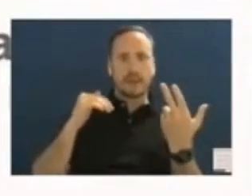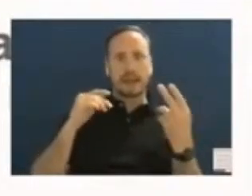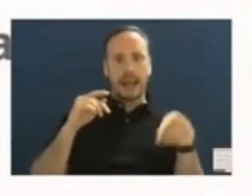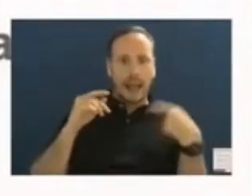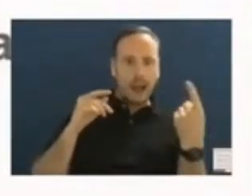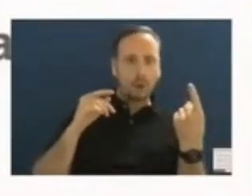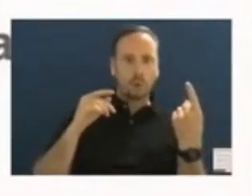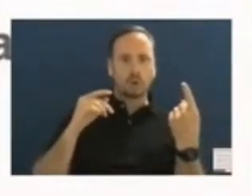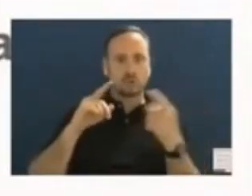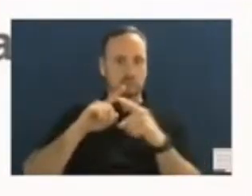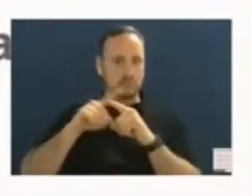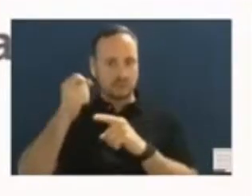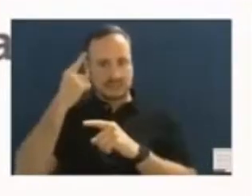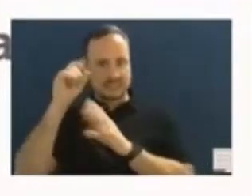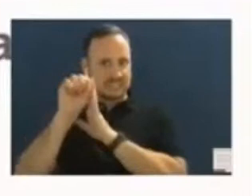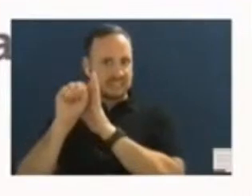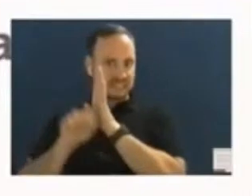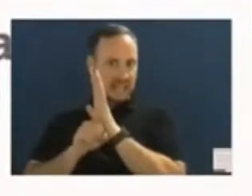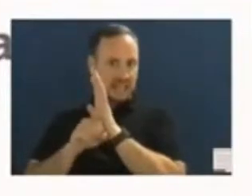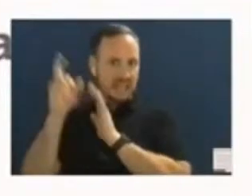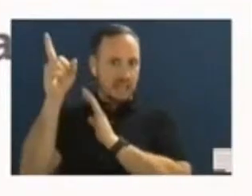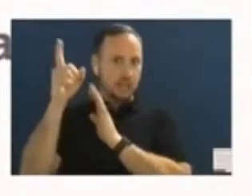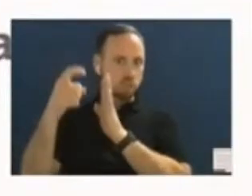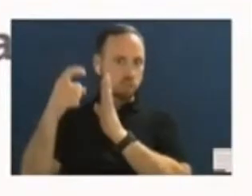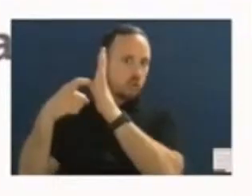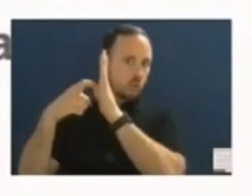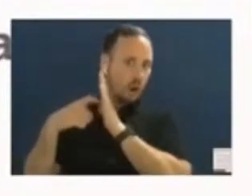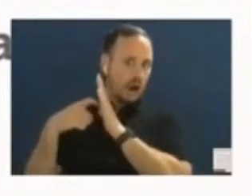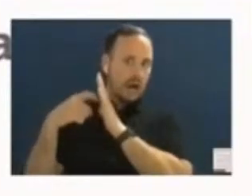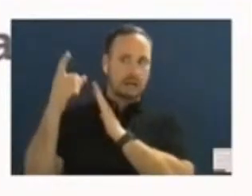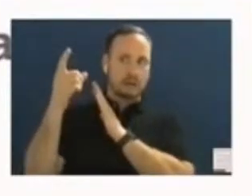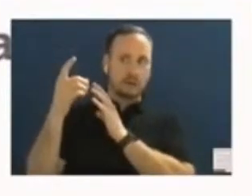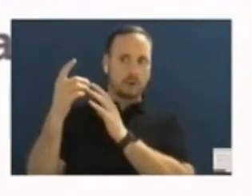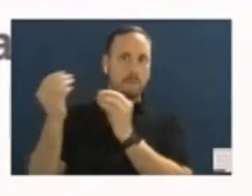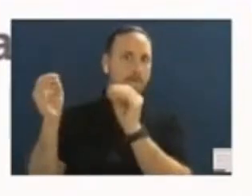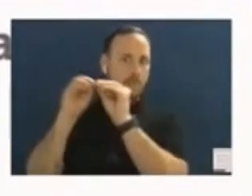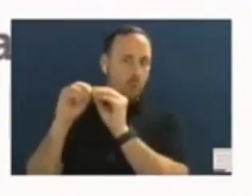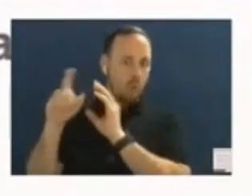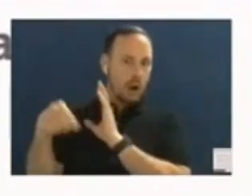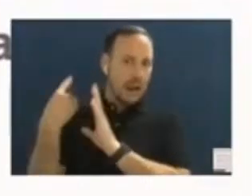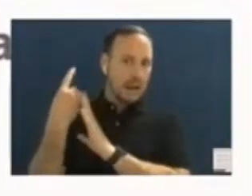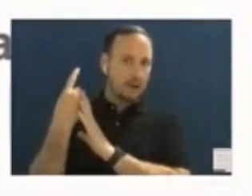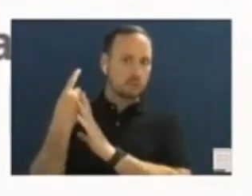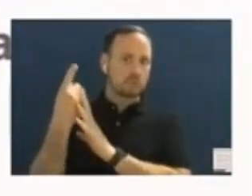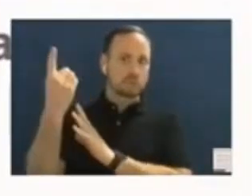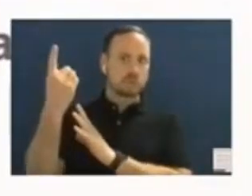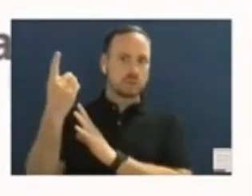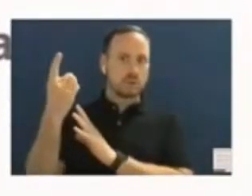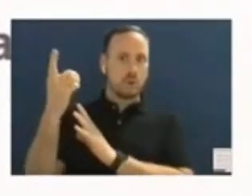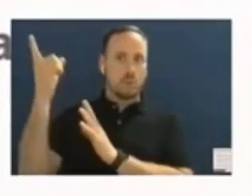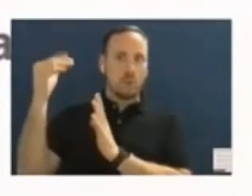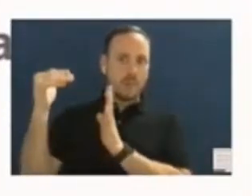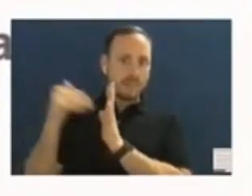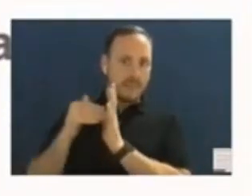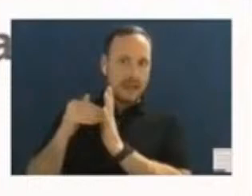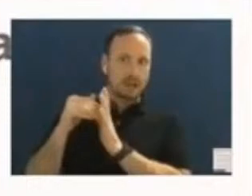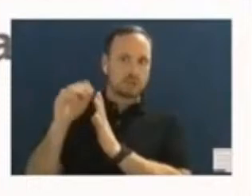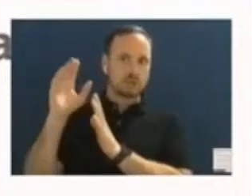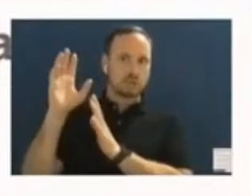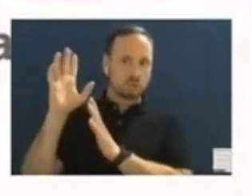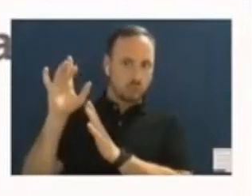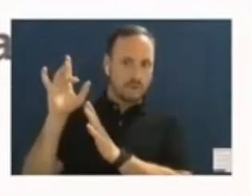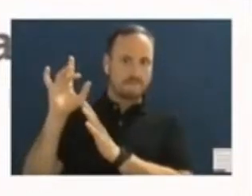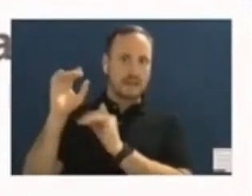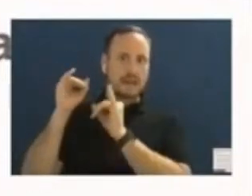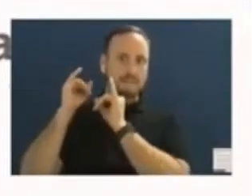instructional hours, we are mandated by the state as a result of our district calendar to adhere to 1,025